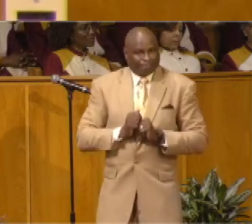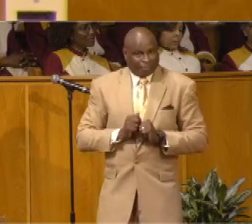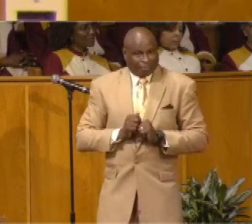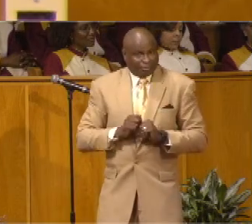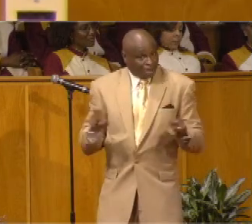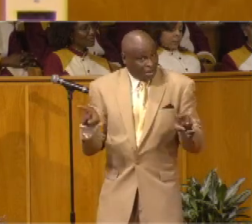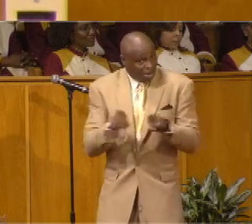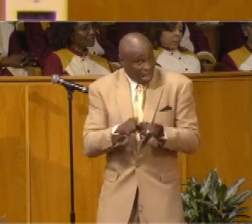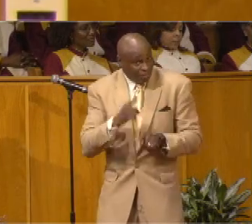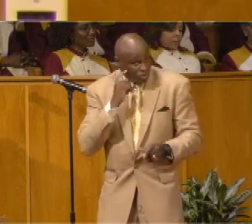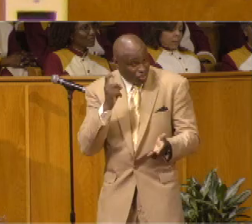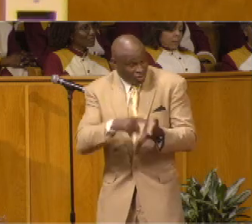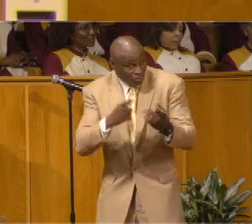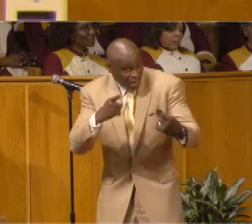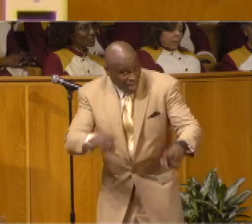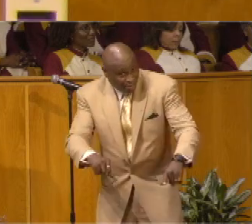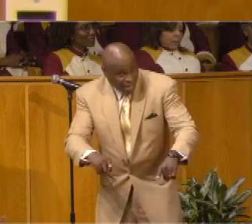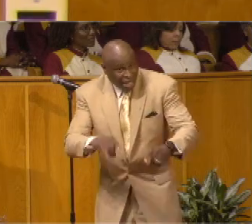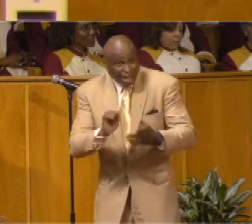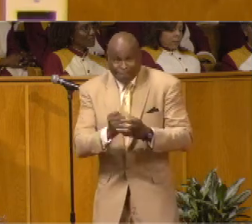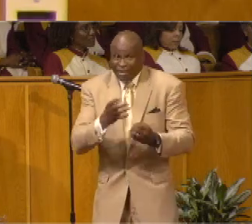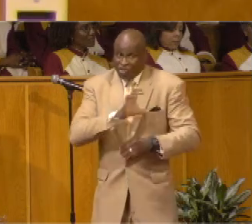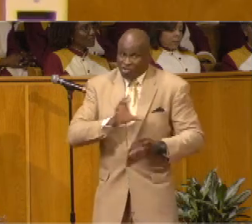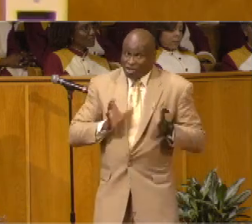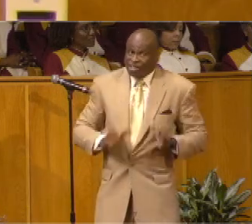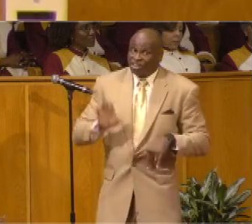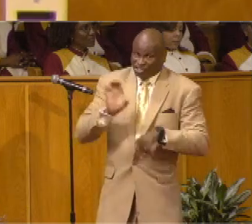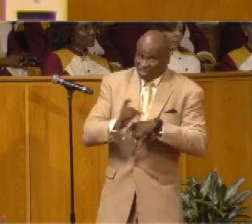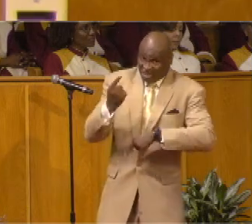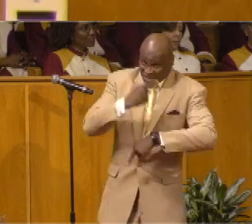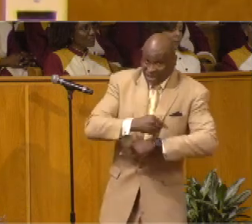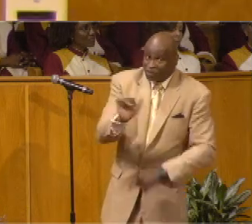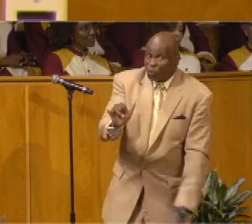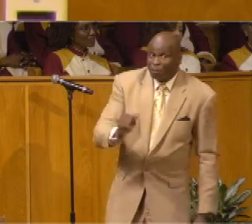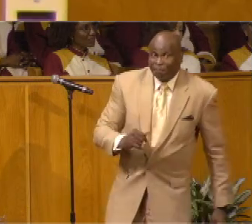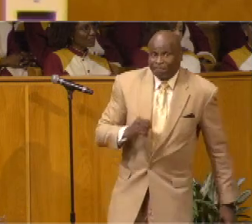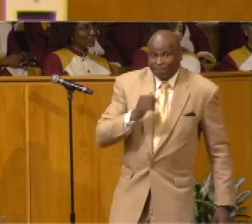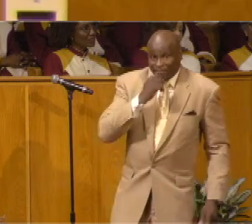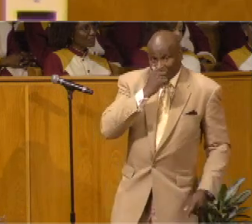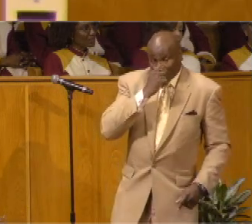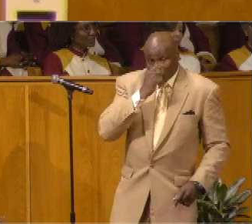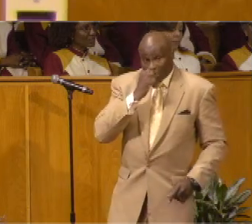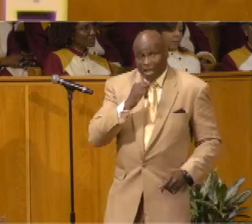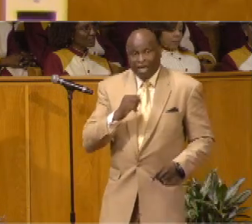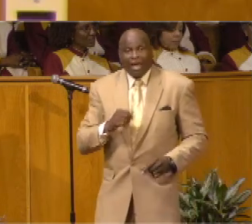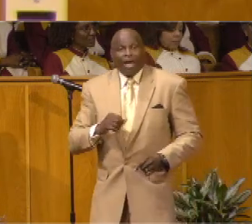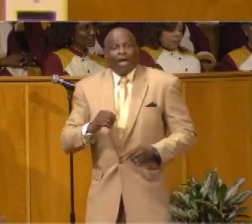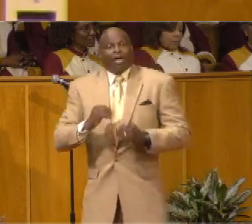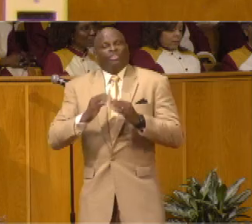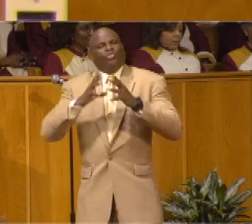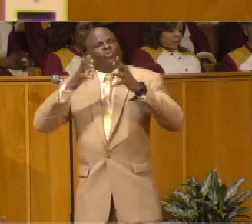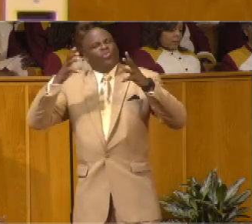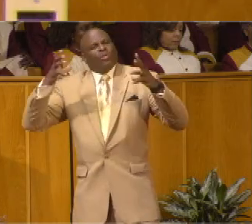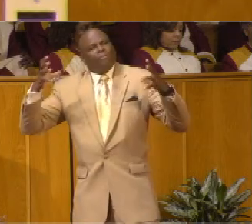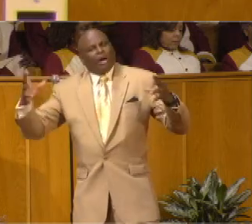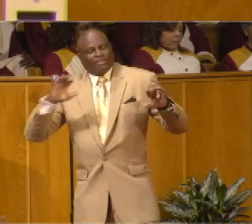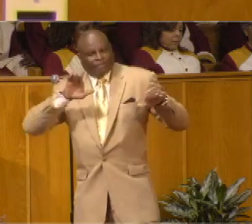same way you see in many Christian circles today, an